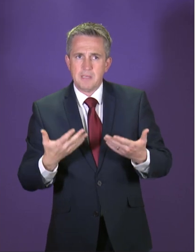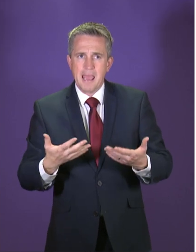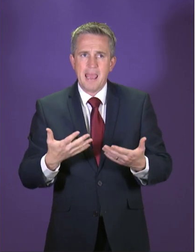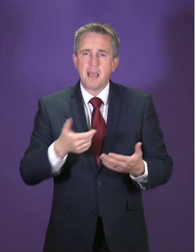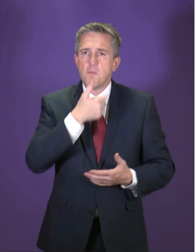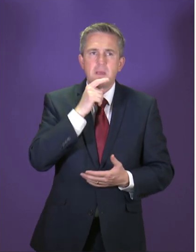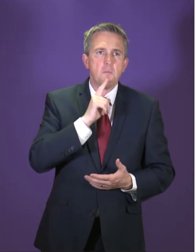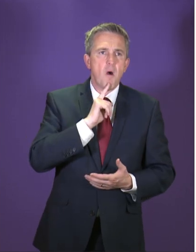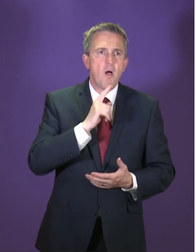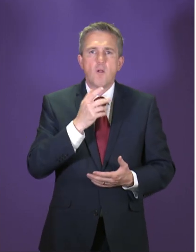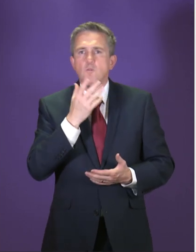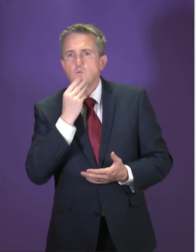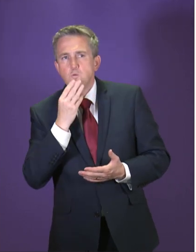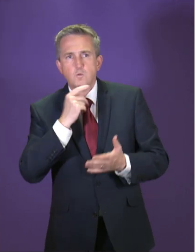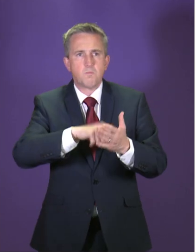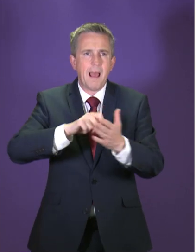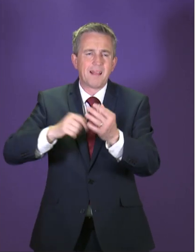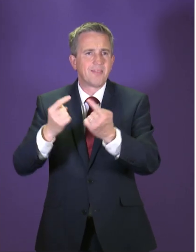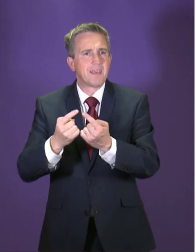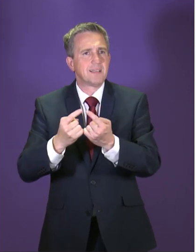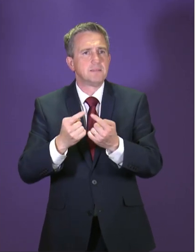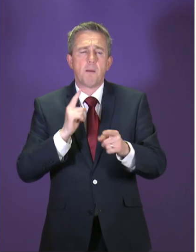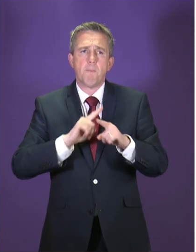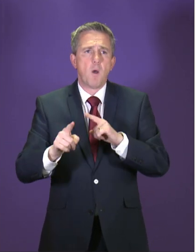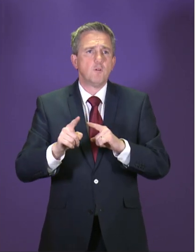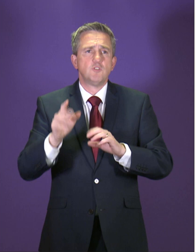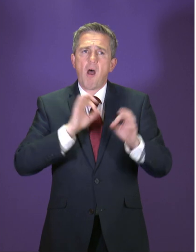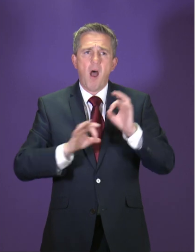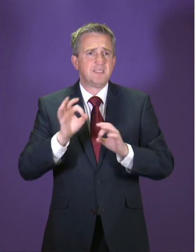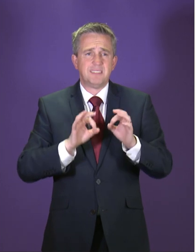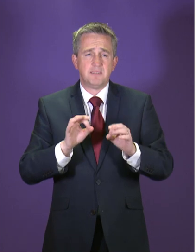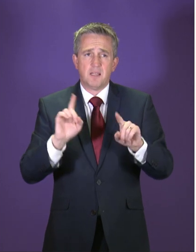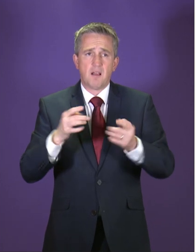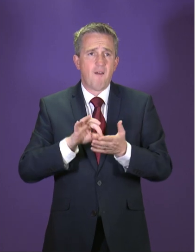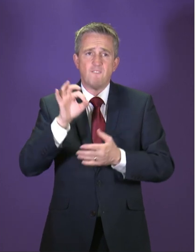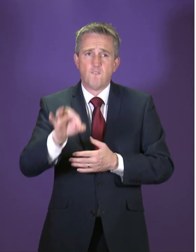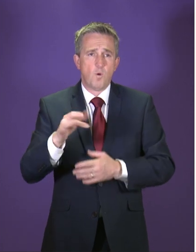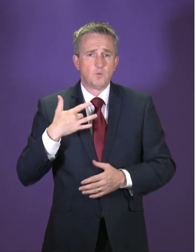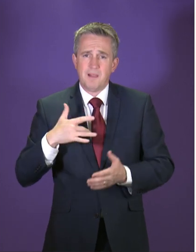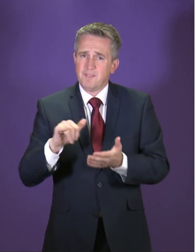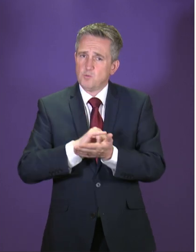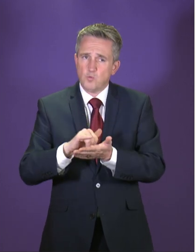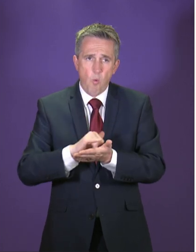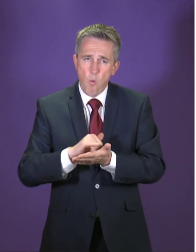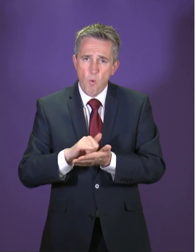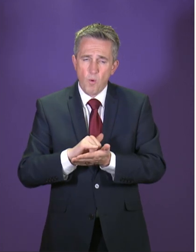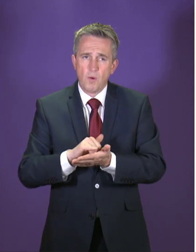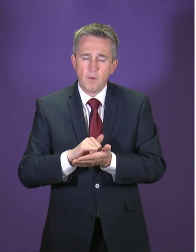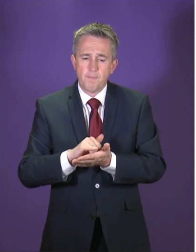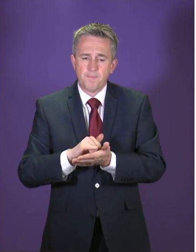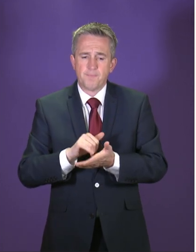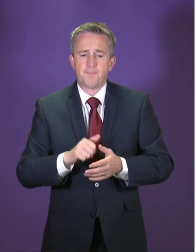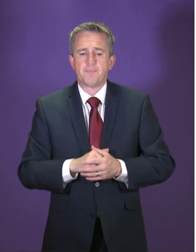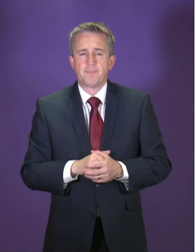consumption. And most artists have moved out and have been priced out of their lofts. So we